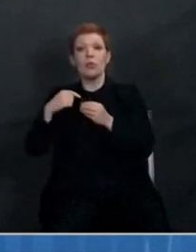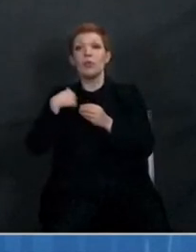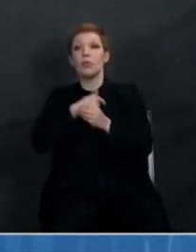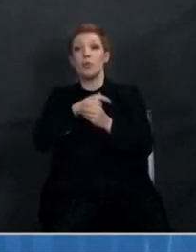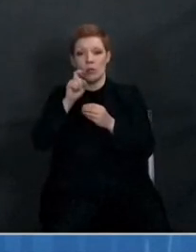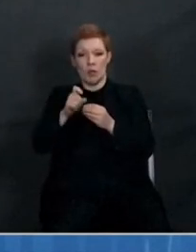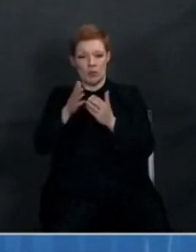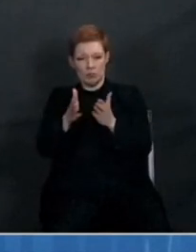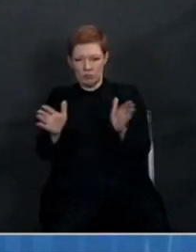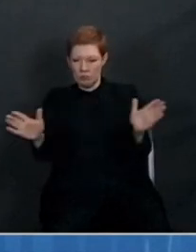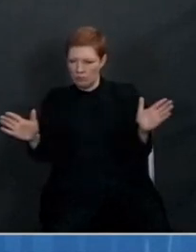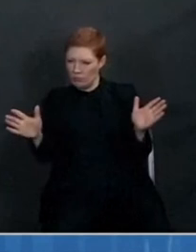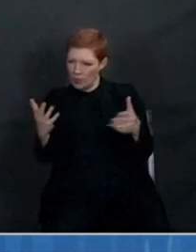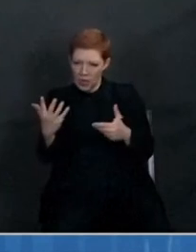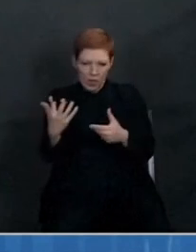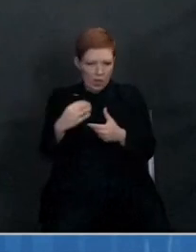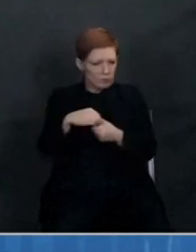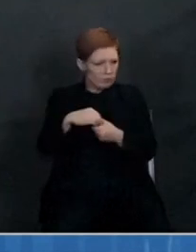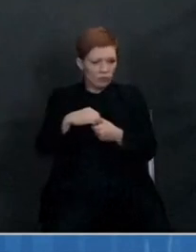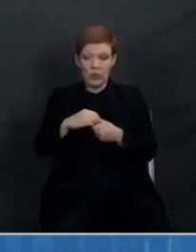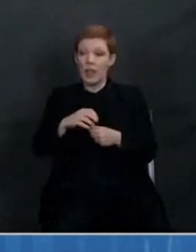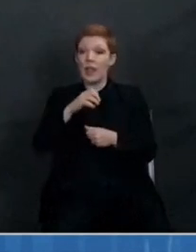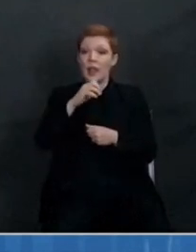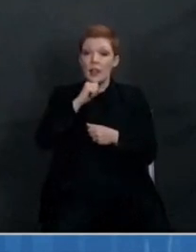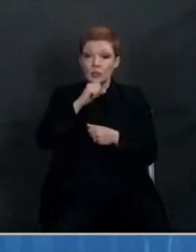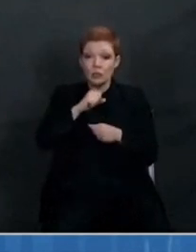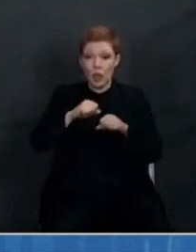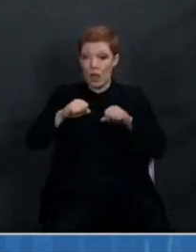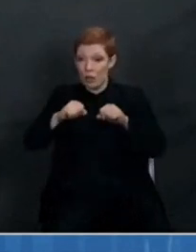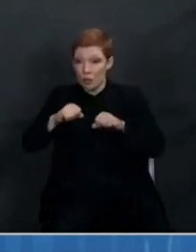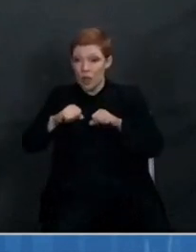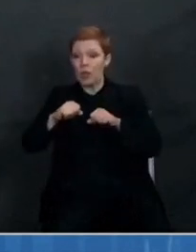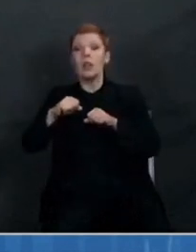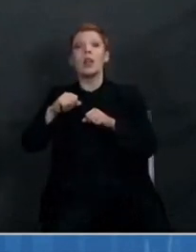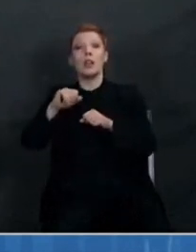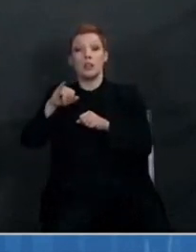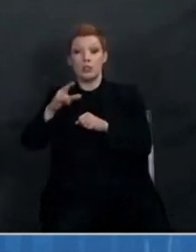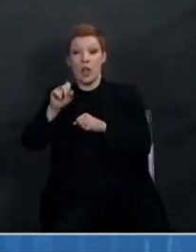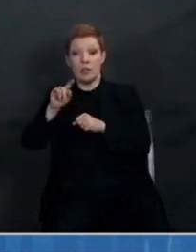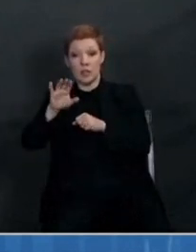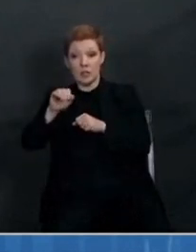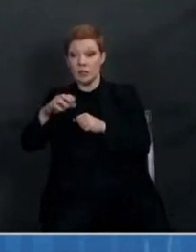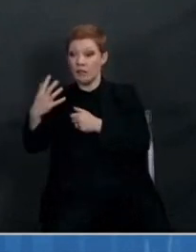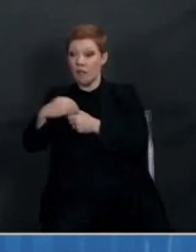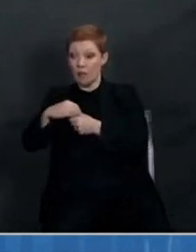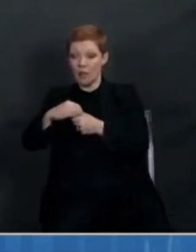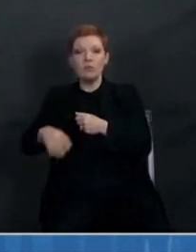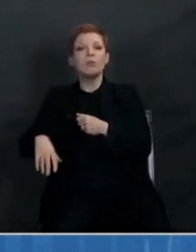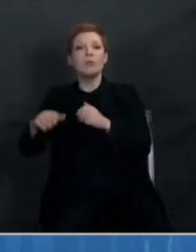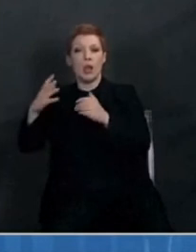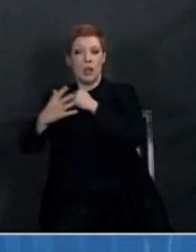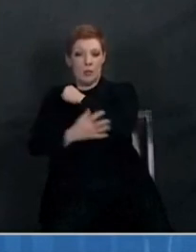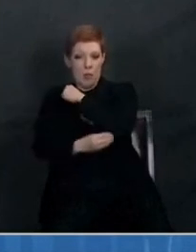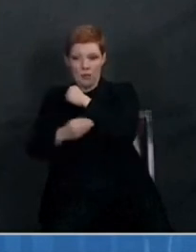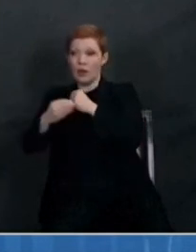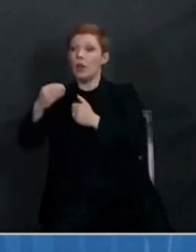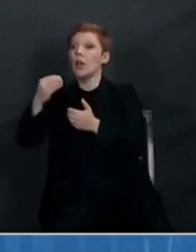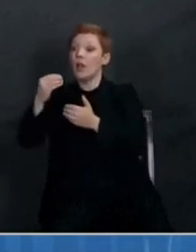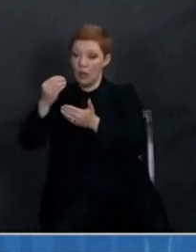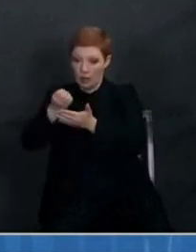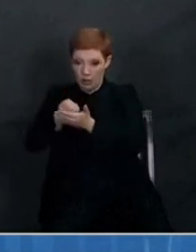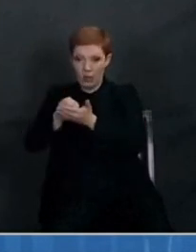lens, including by age, disability, justice involvement, poverty and income inequality, rural